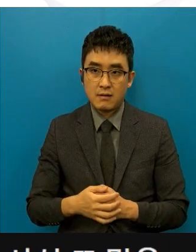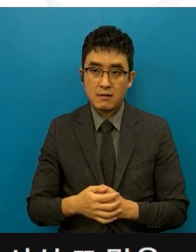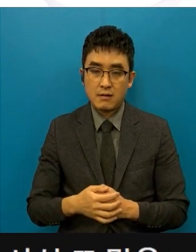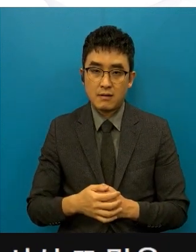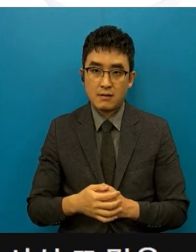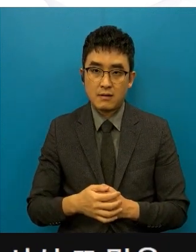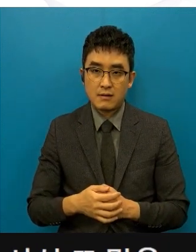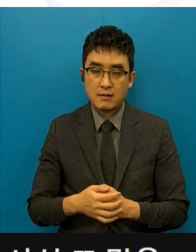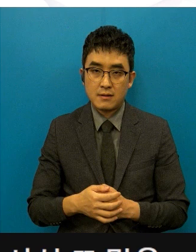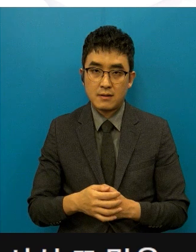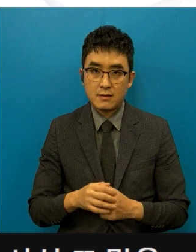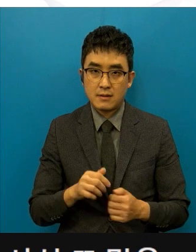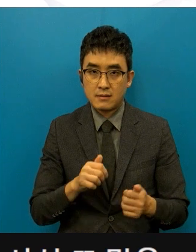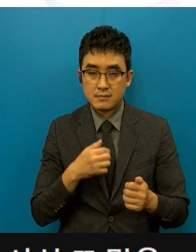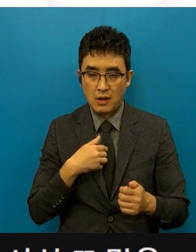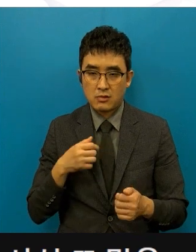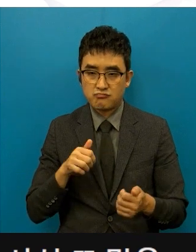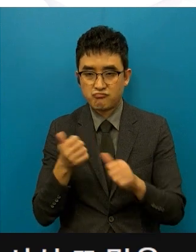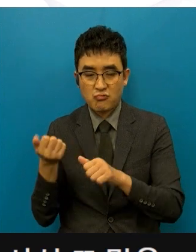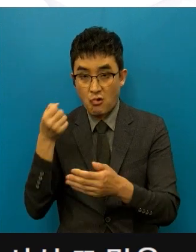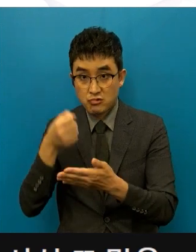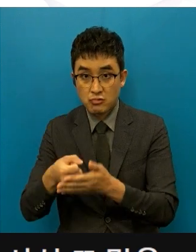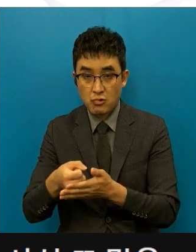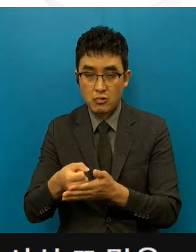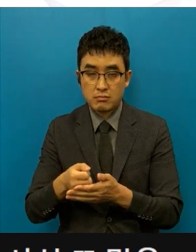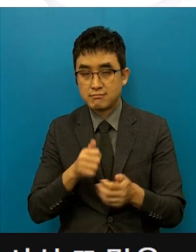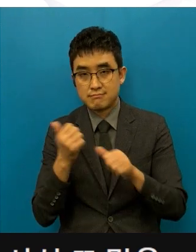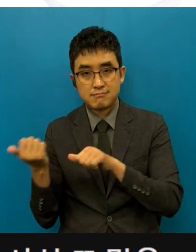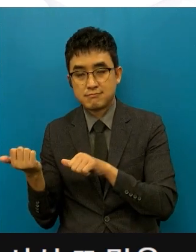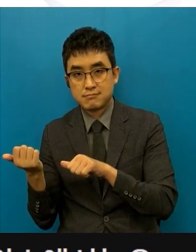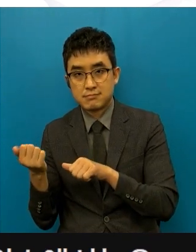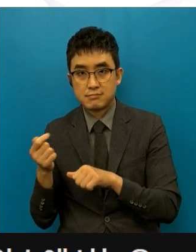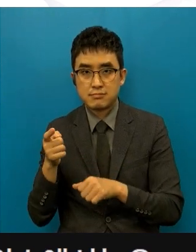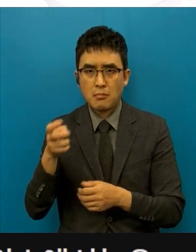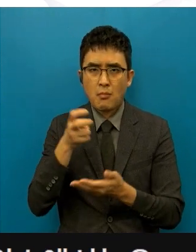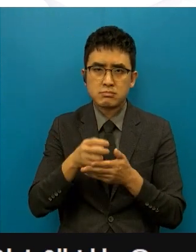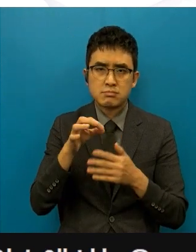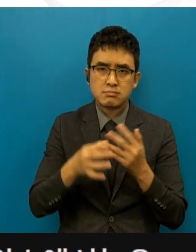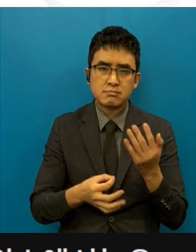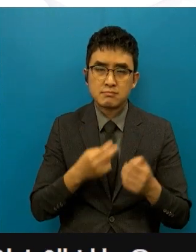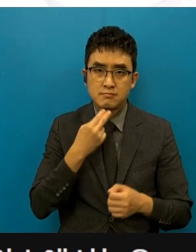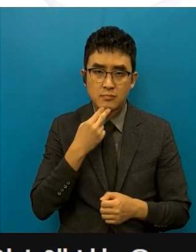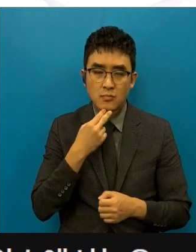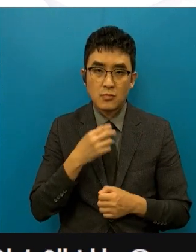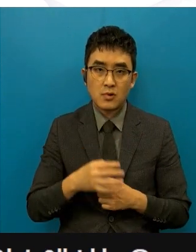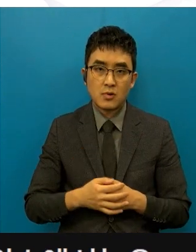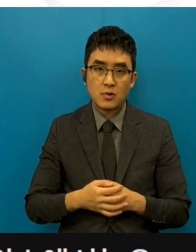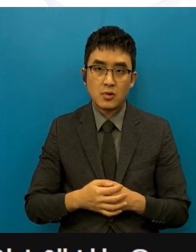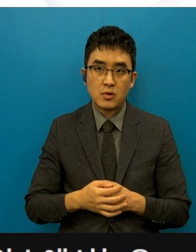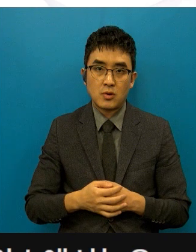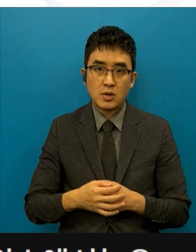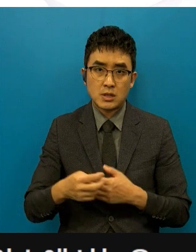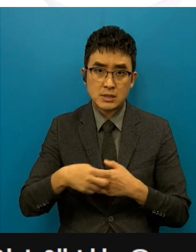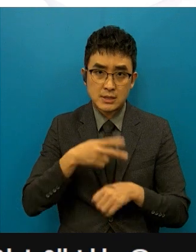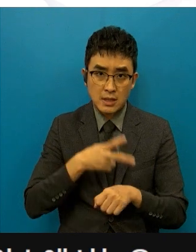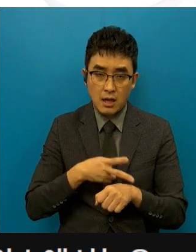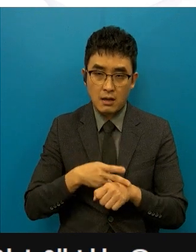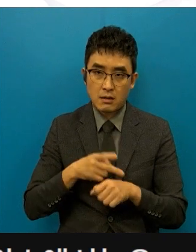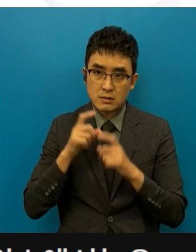not sufficient guidelines for the physicians, and the guidelines that do exist, they are not legally